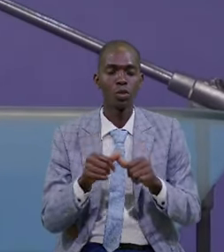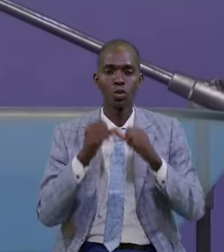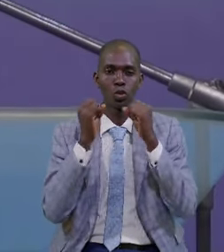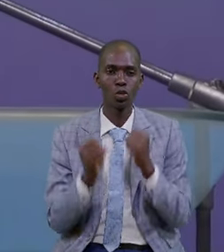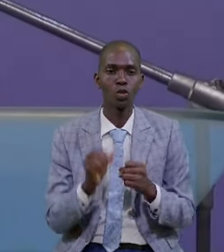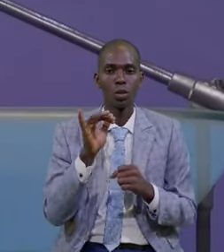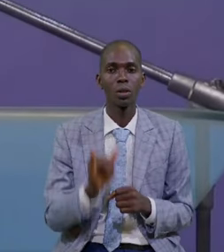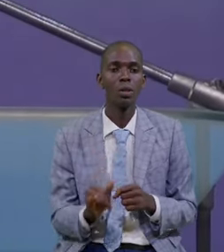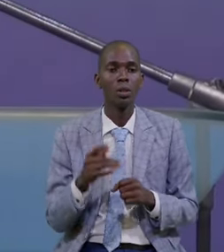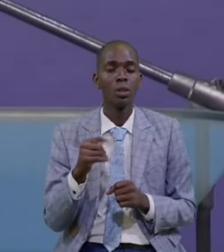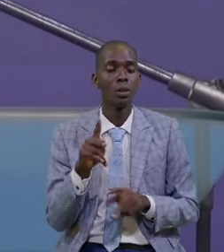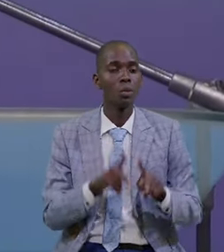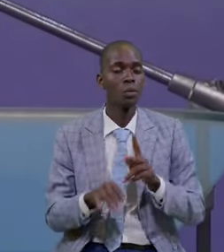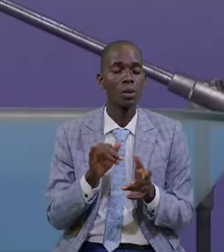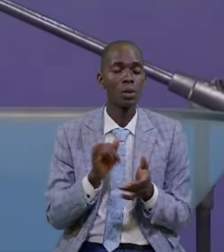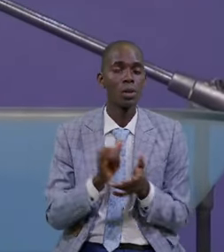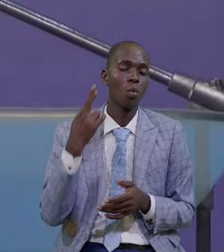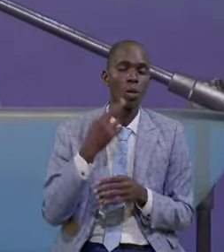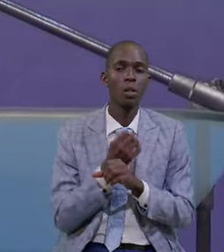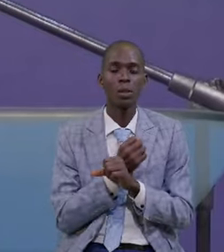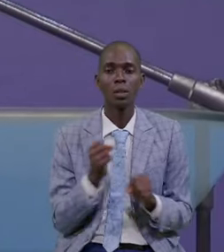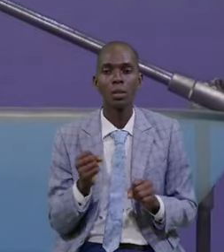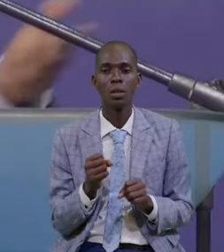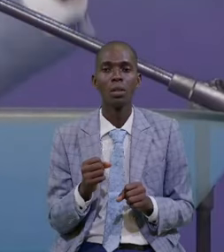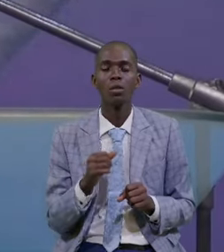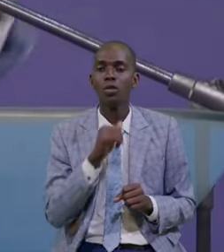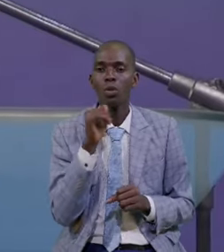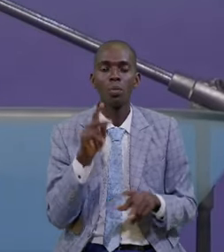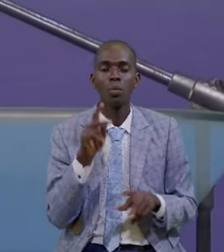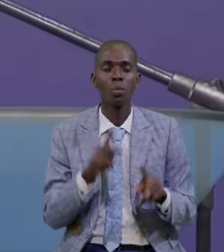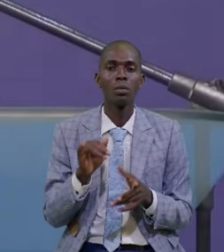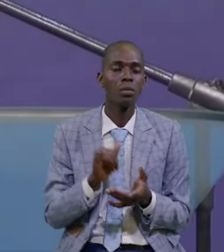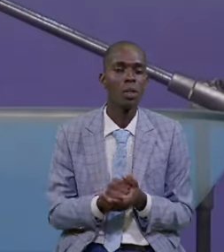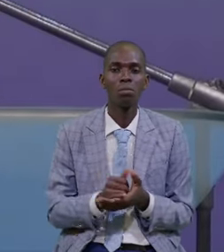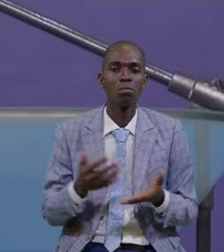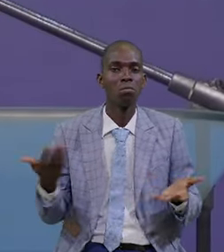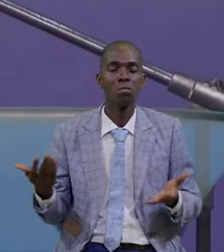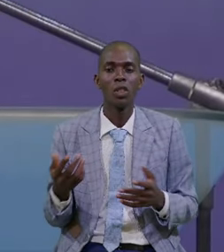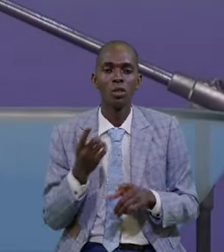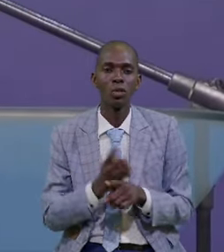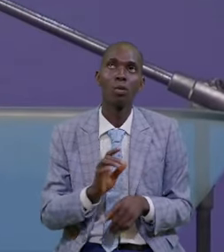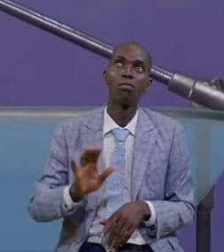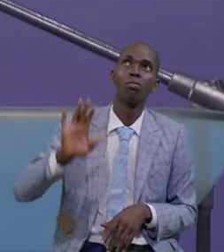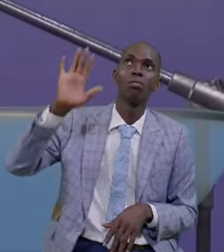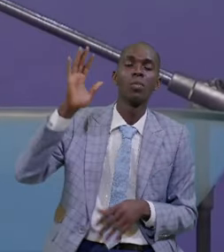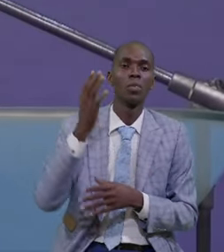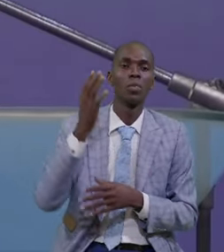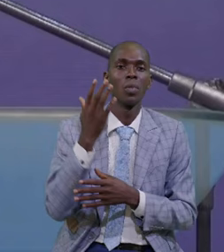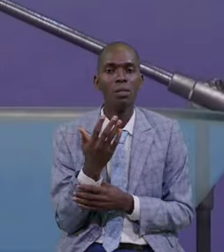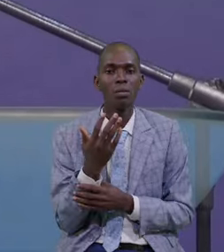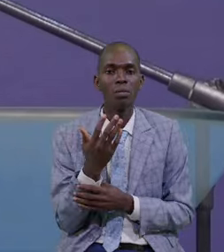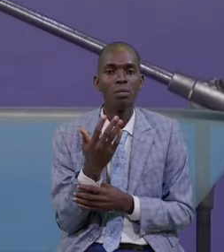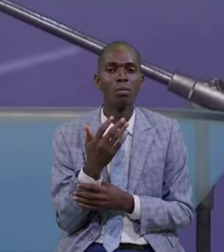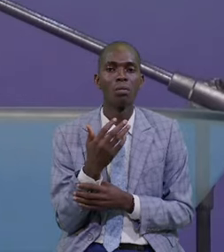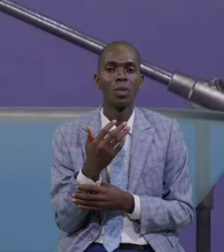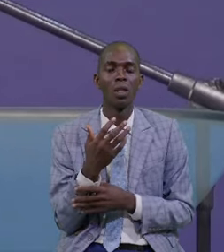that were saved, they were not people that, you know, just raised up their hands. And then during